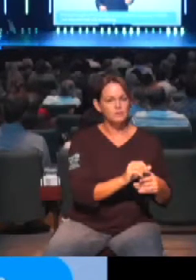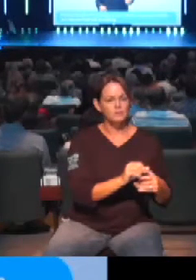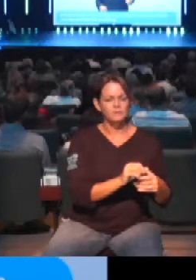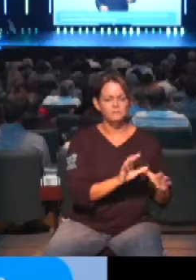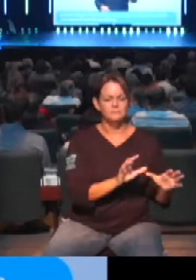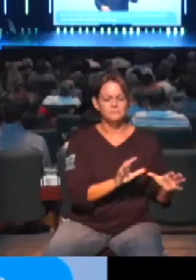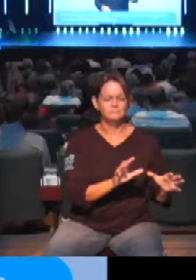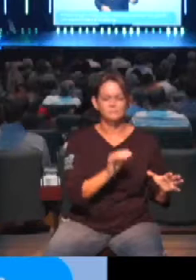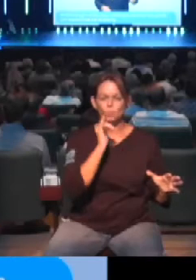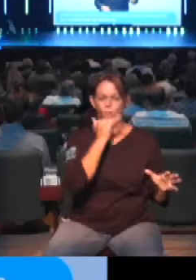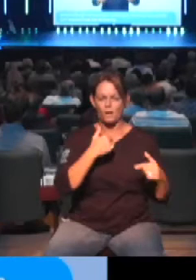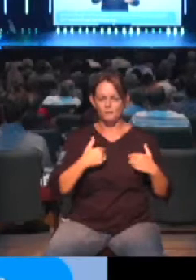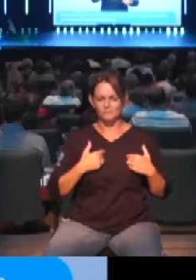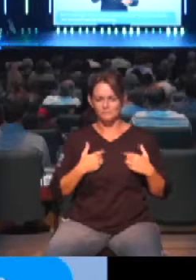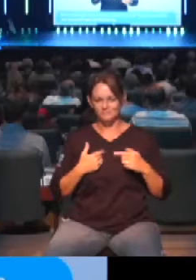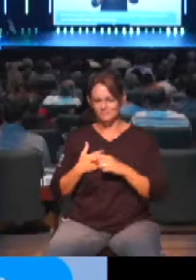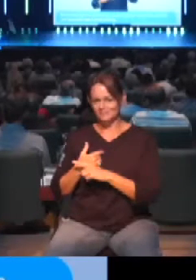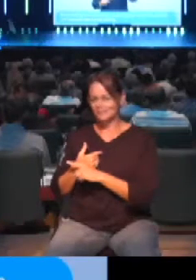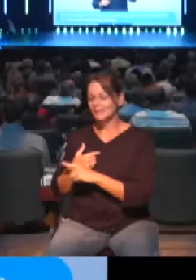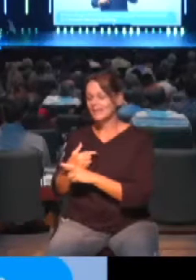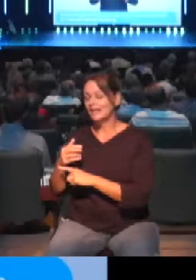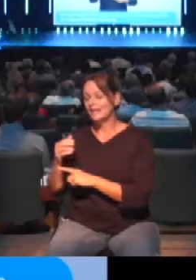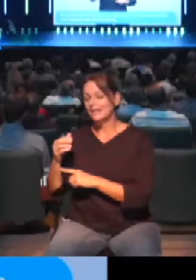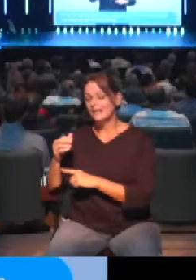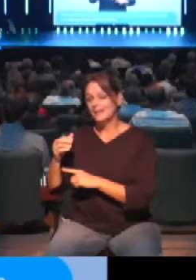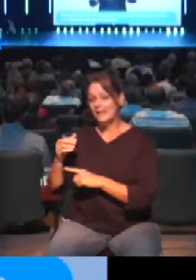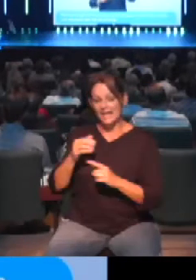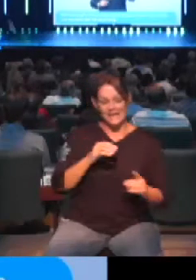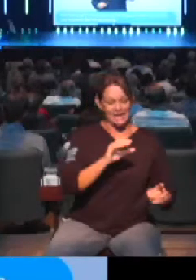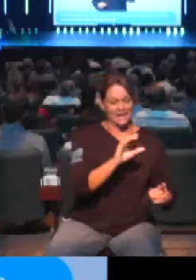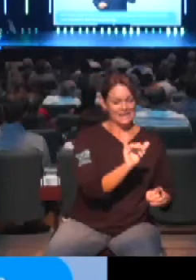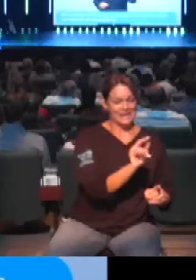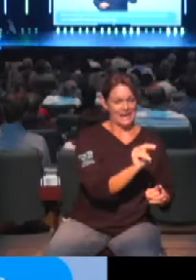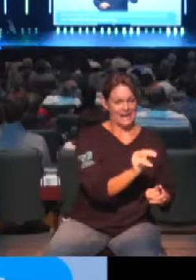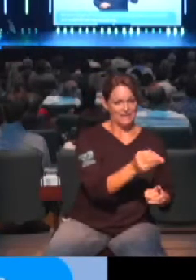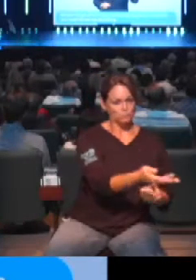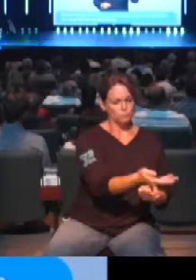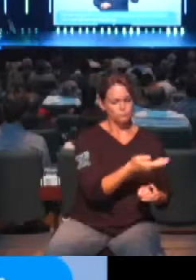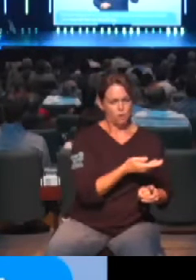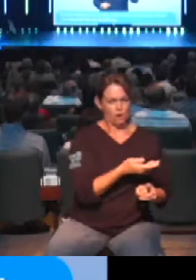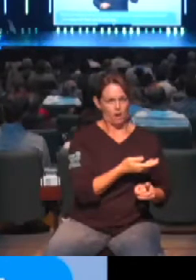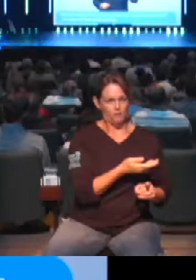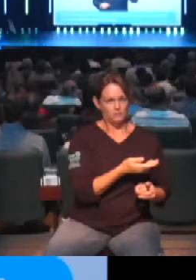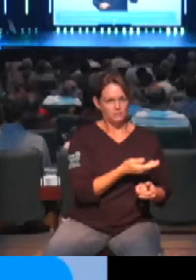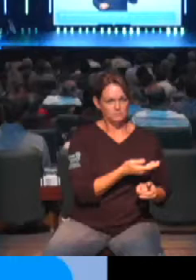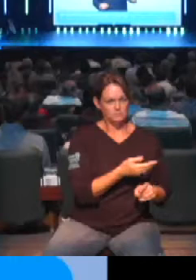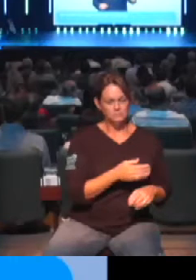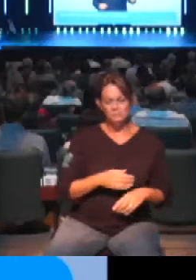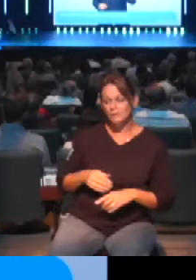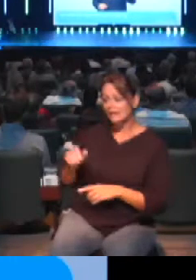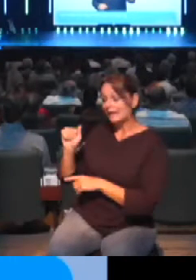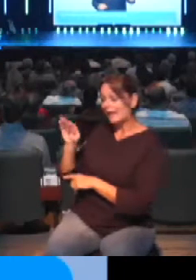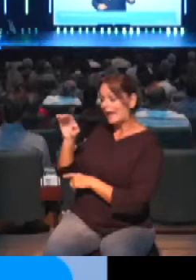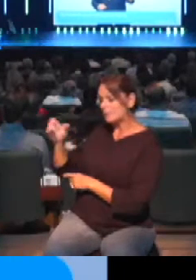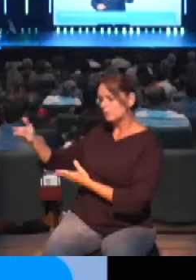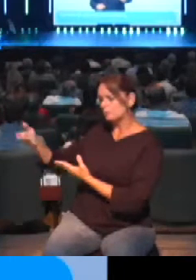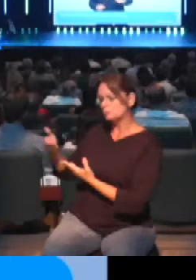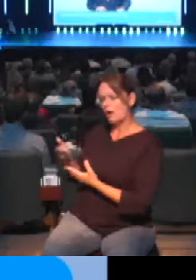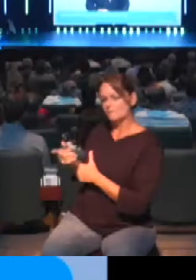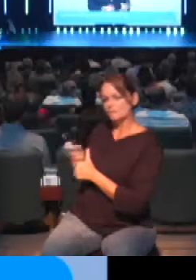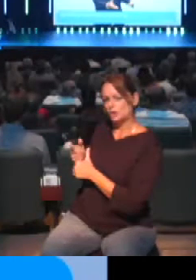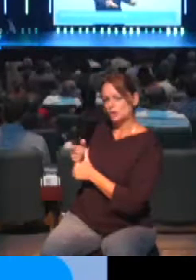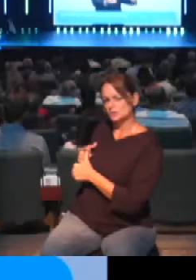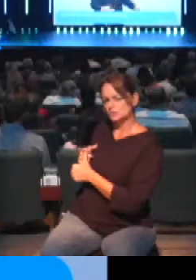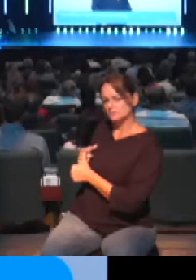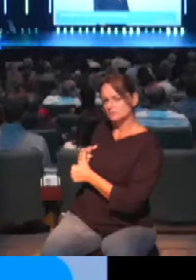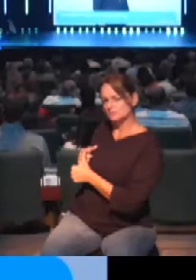Lord respected Abel and his offering. Notice he didn't just respect the offering, he respected the person that brought it. But he did not respect Cain and